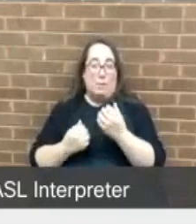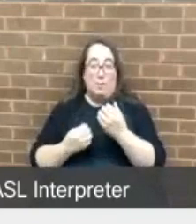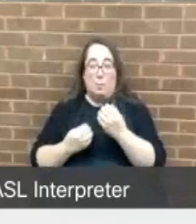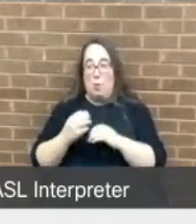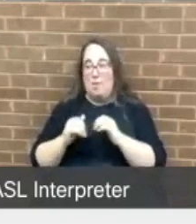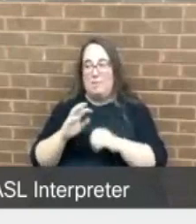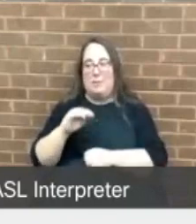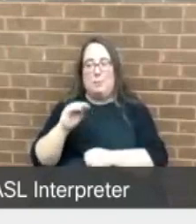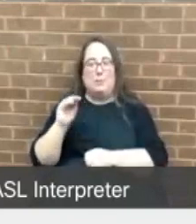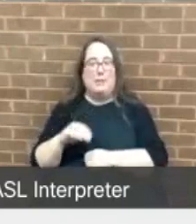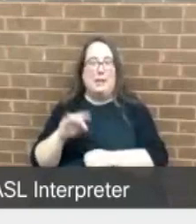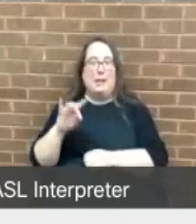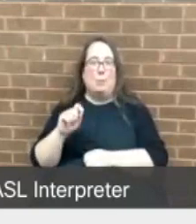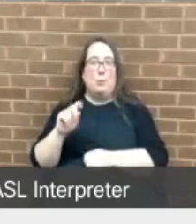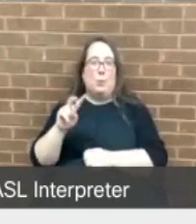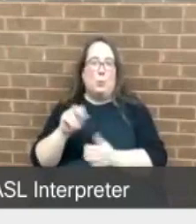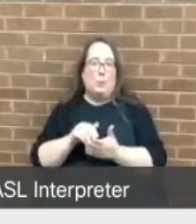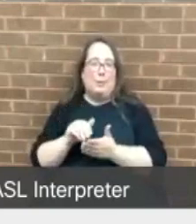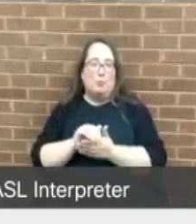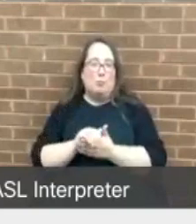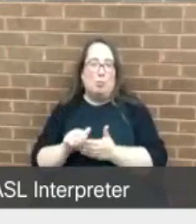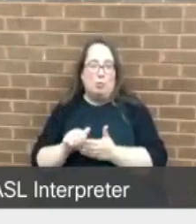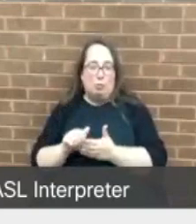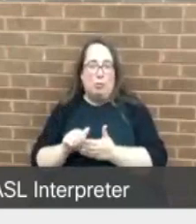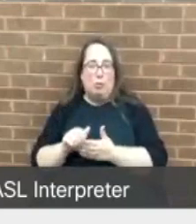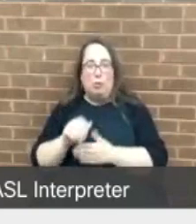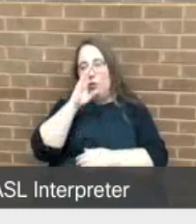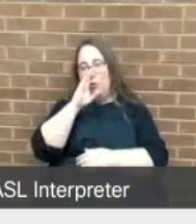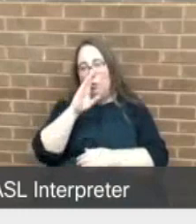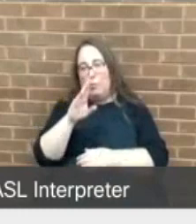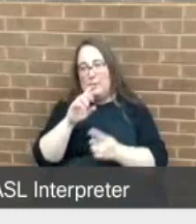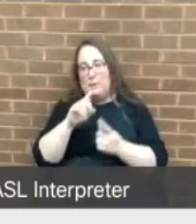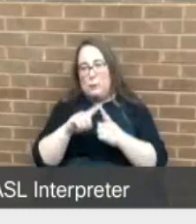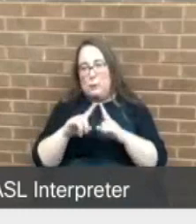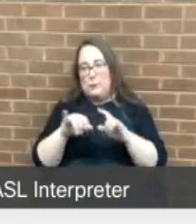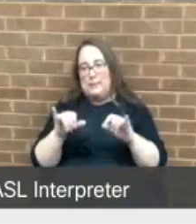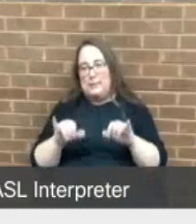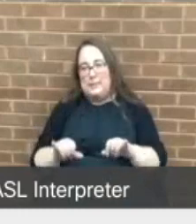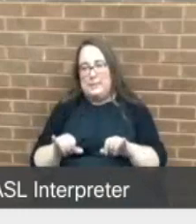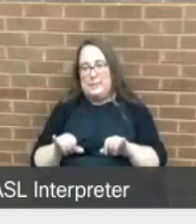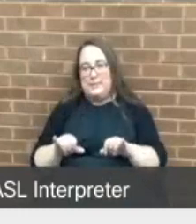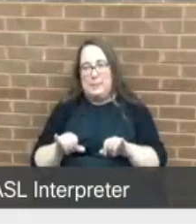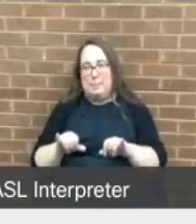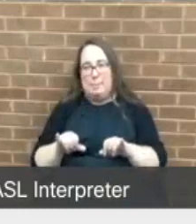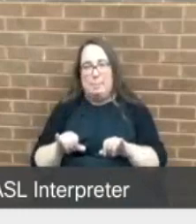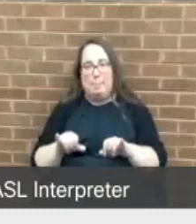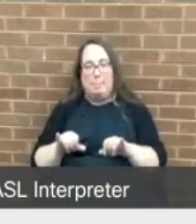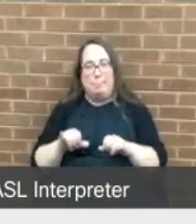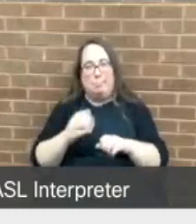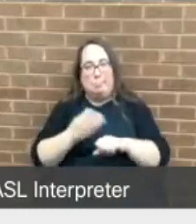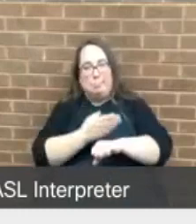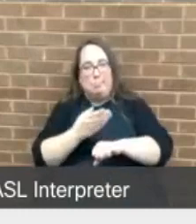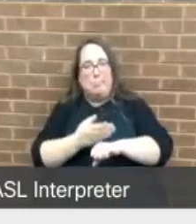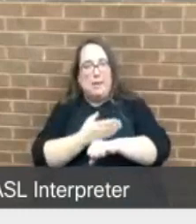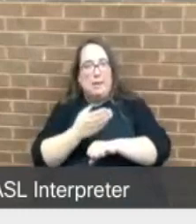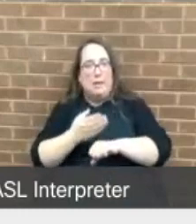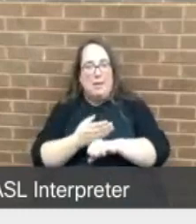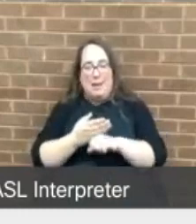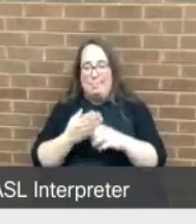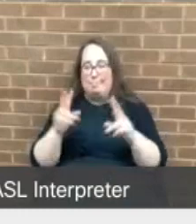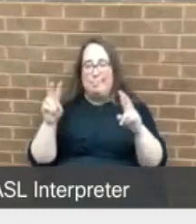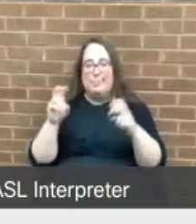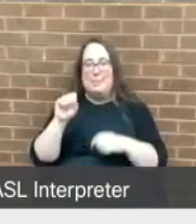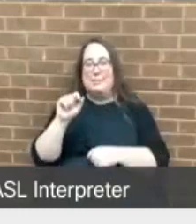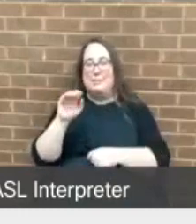budget in the CTP, $8.2 million, is going directly into system preservation or state of good repair. Our infrastructure needs